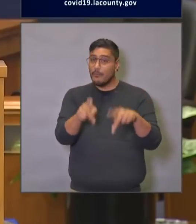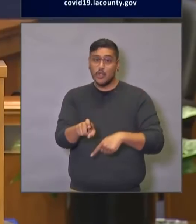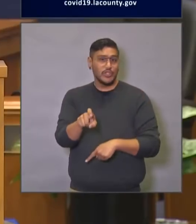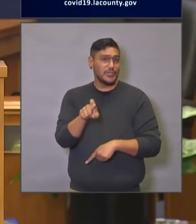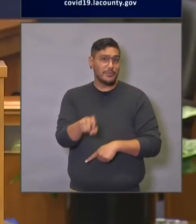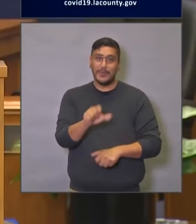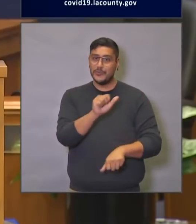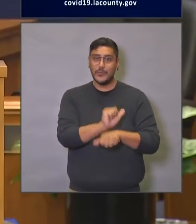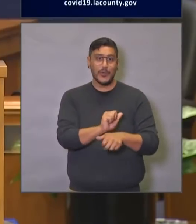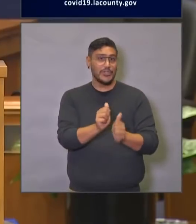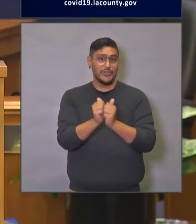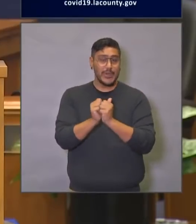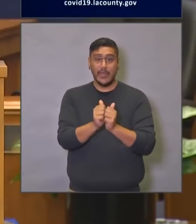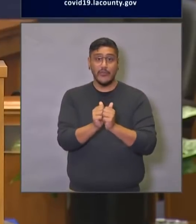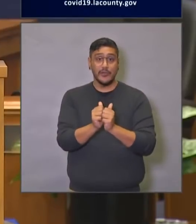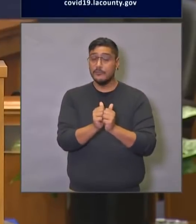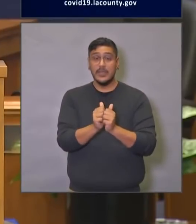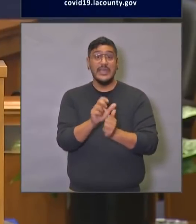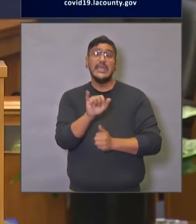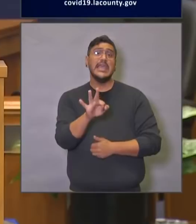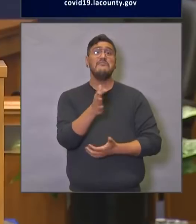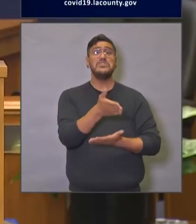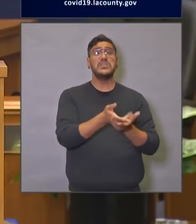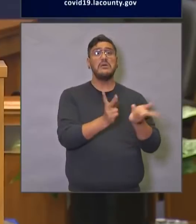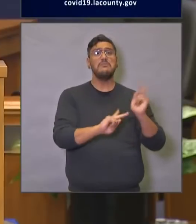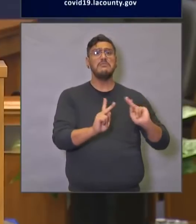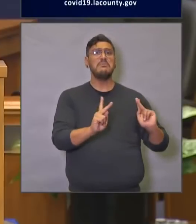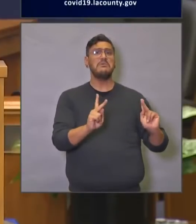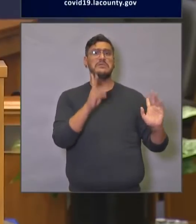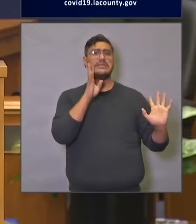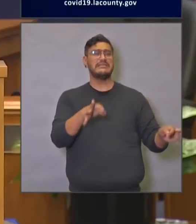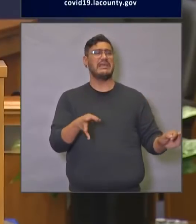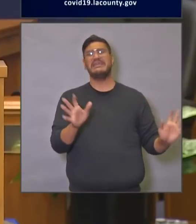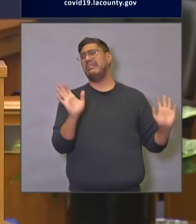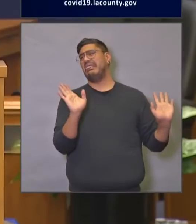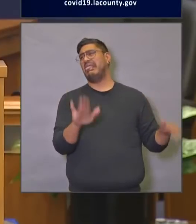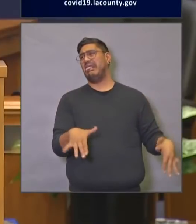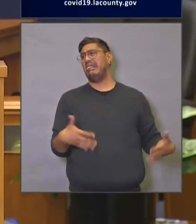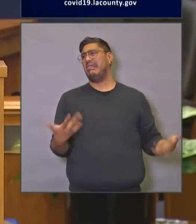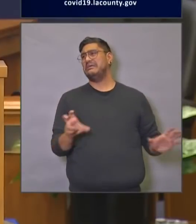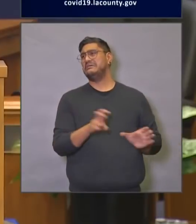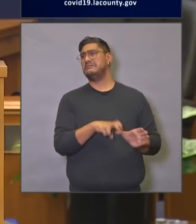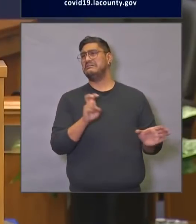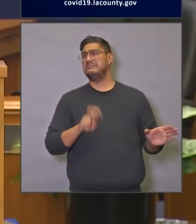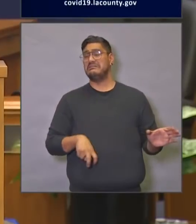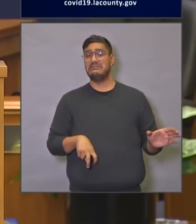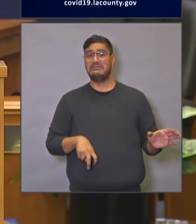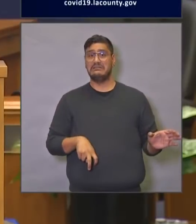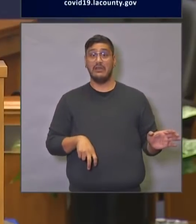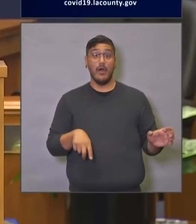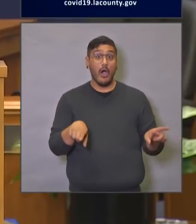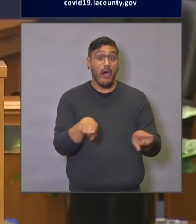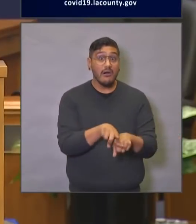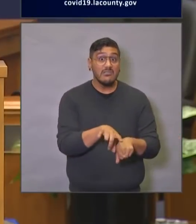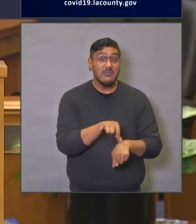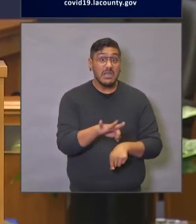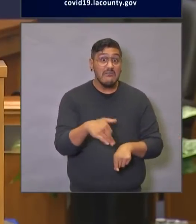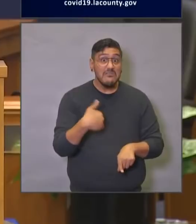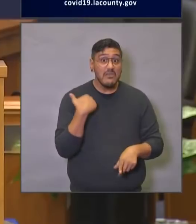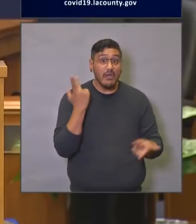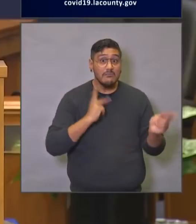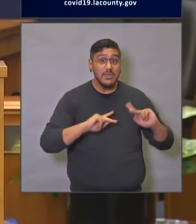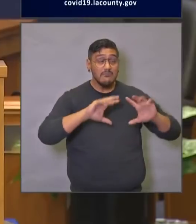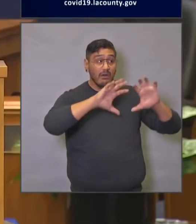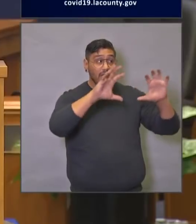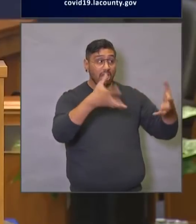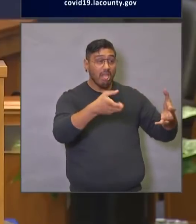if some people opt out. It especially doesn't work if a whole group of younger people decide, A, I'm not at high risk, and B, I'm not really